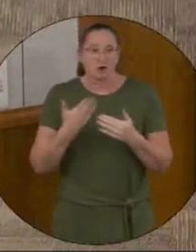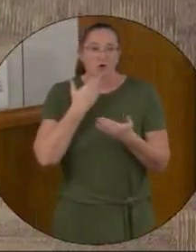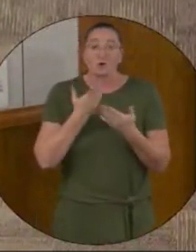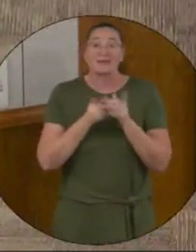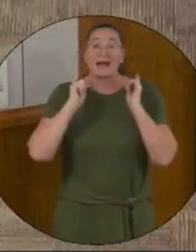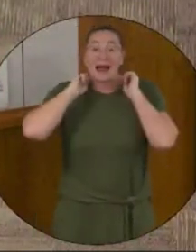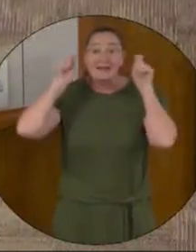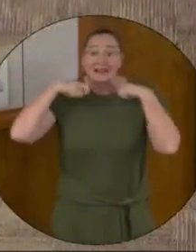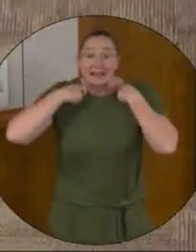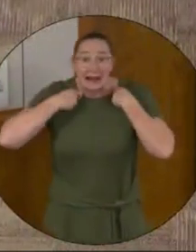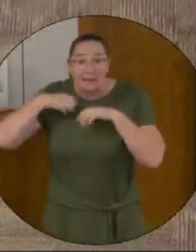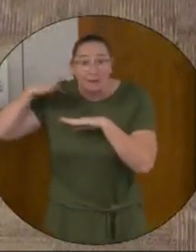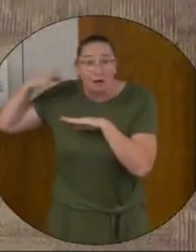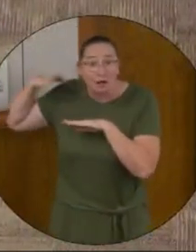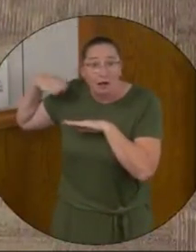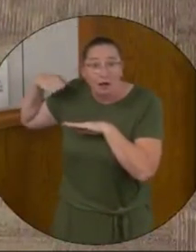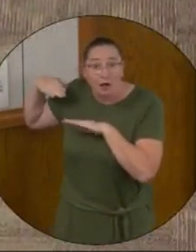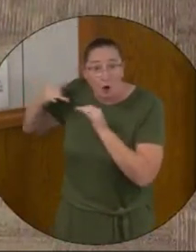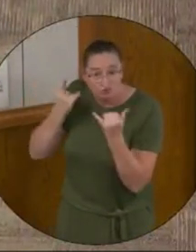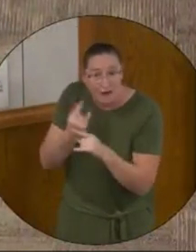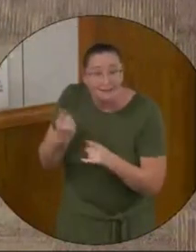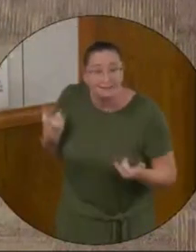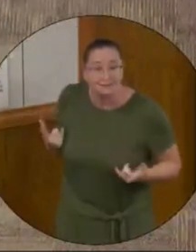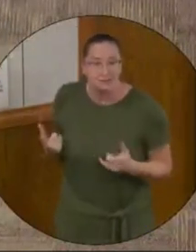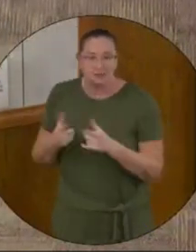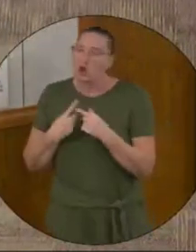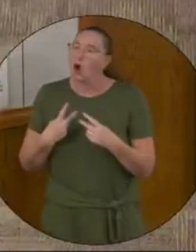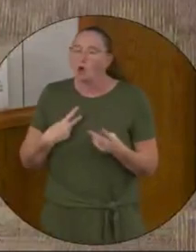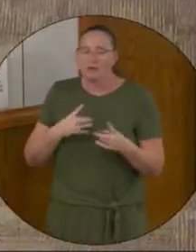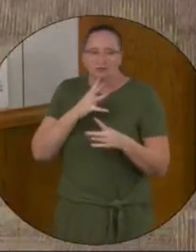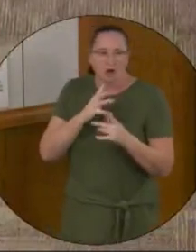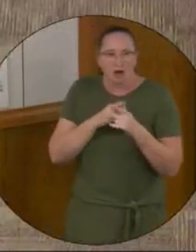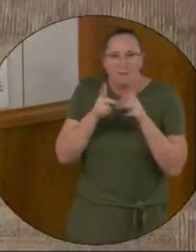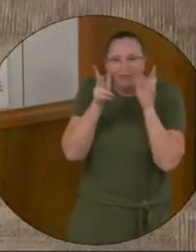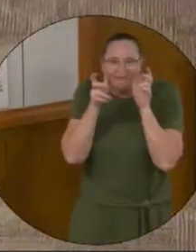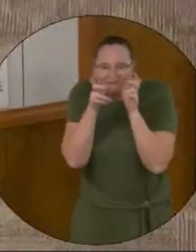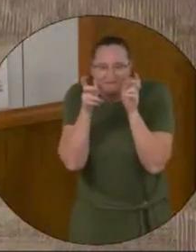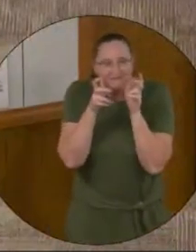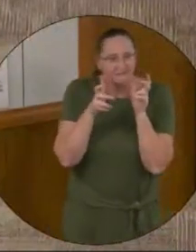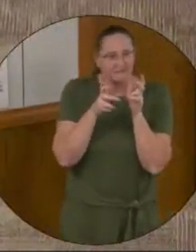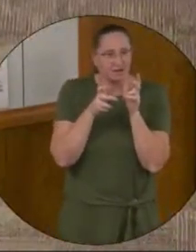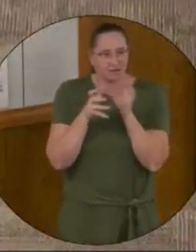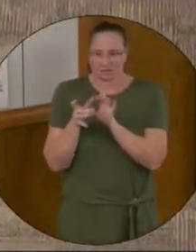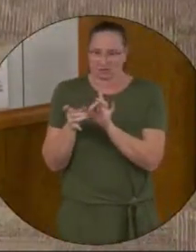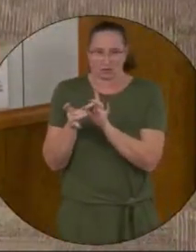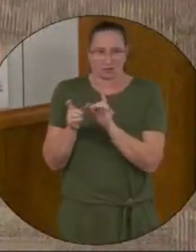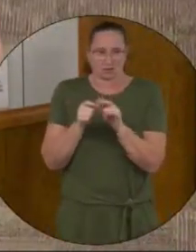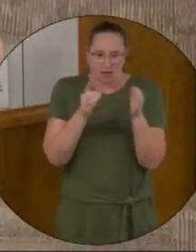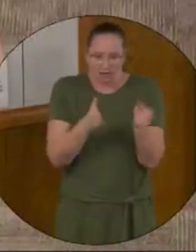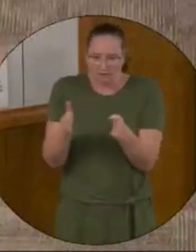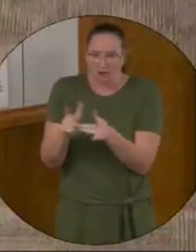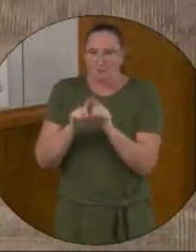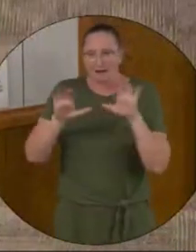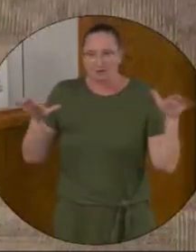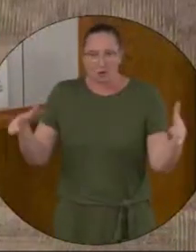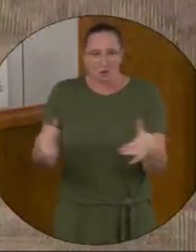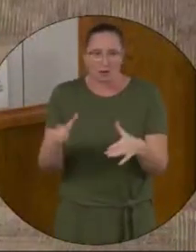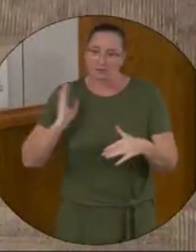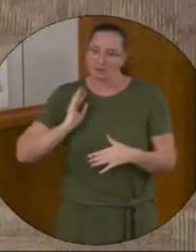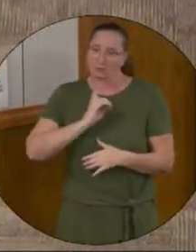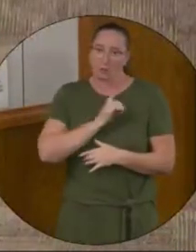cape, right? So let's talk about the villain origin stories that stem from this room, not individually, but as a whole. As a